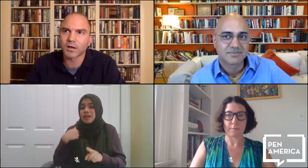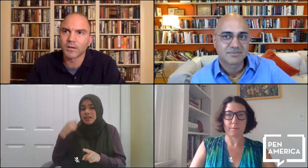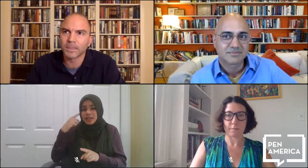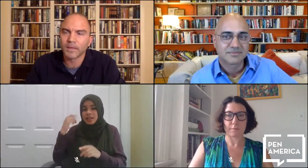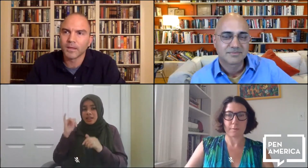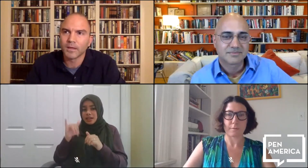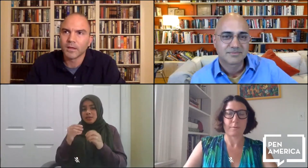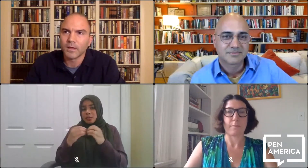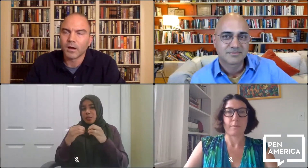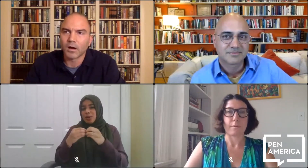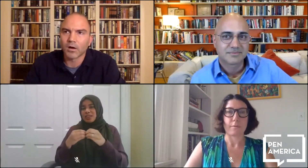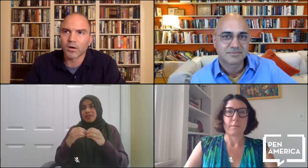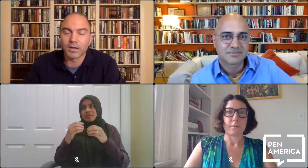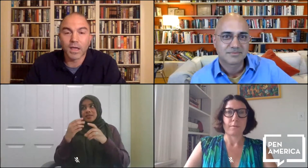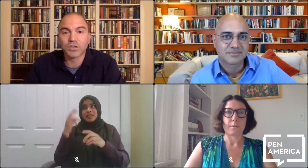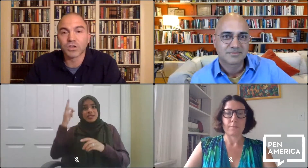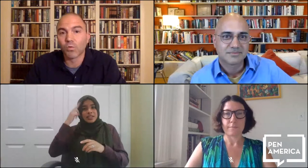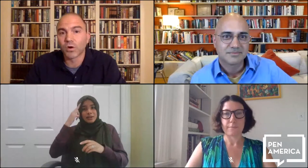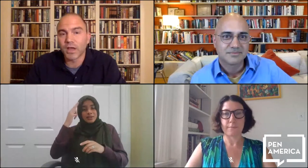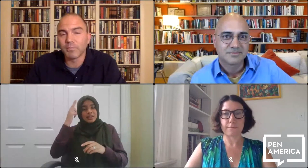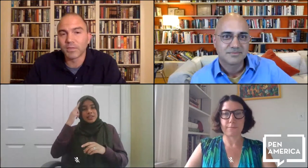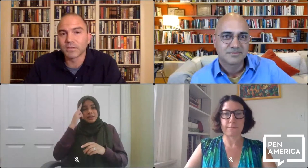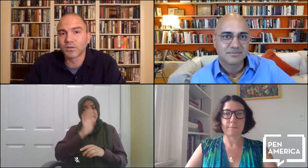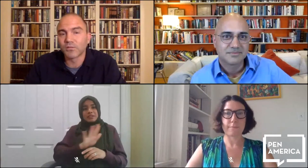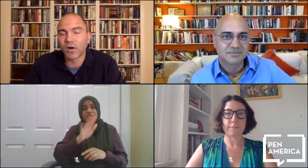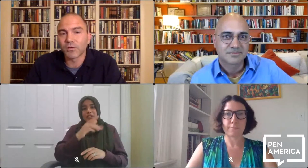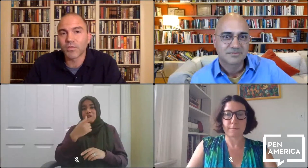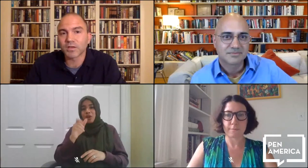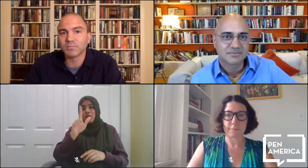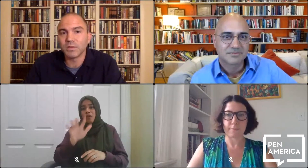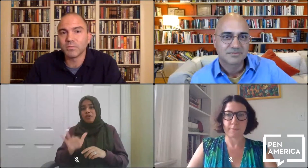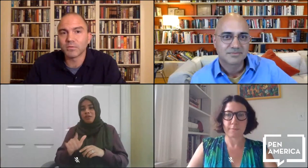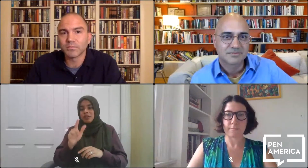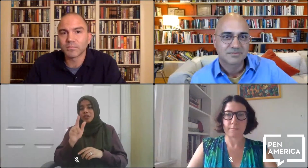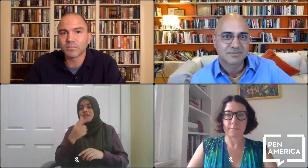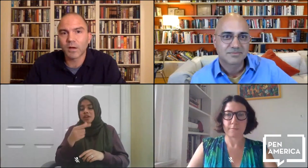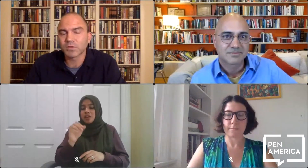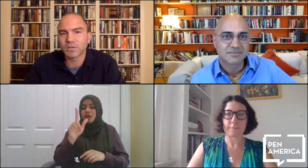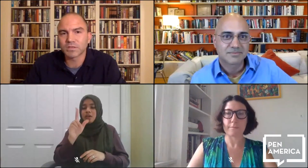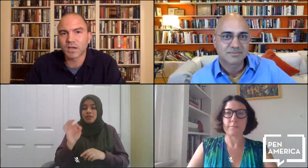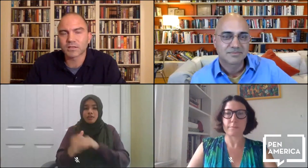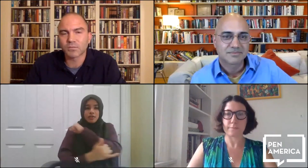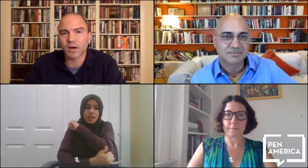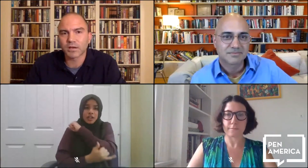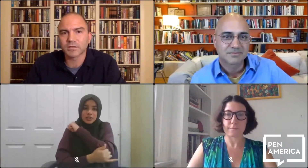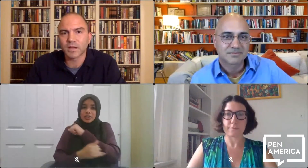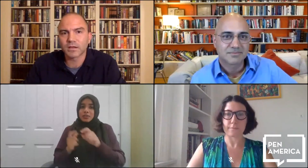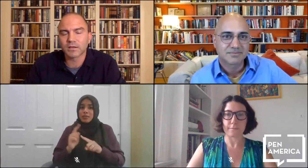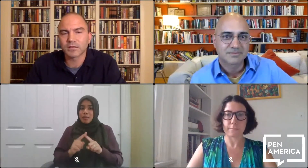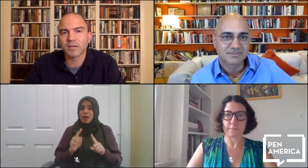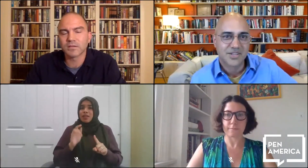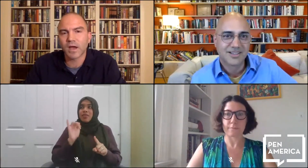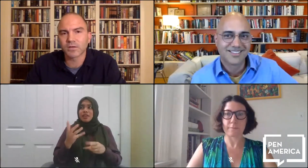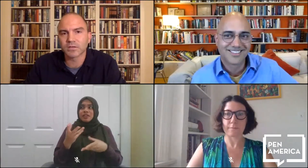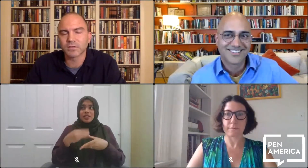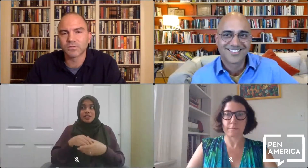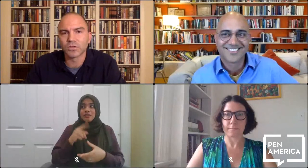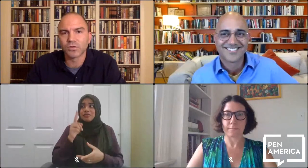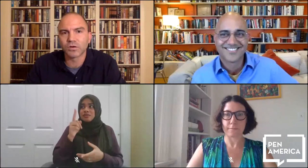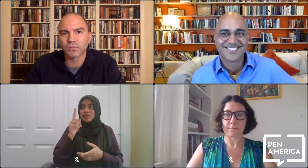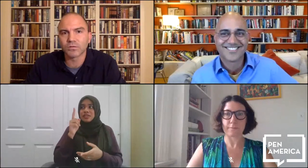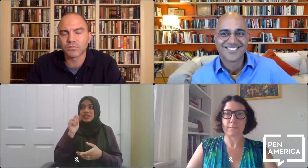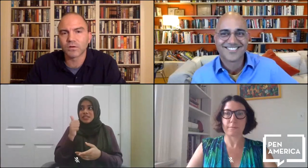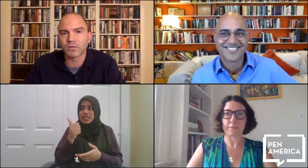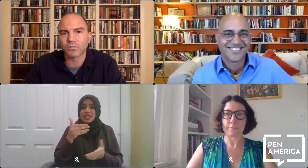bloc, are engaged in a war in Yemen that's killed over 100,000 people. That wasn't discussed at the White House today. Tens of thousands of